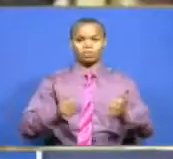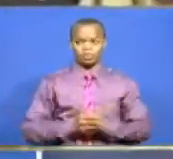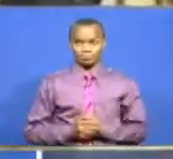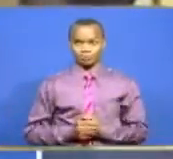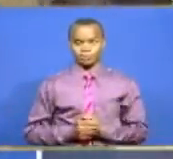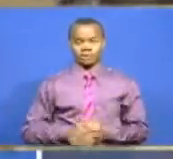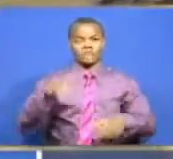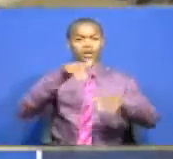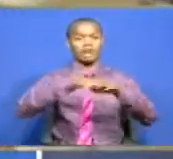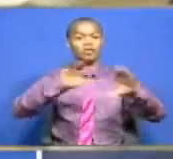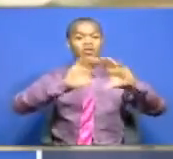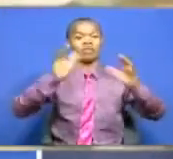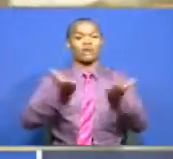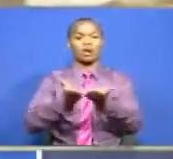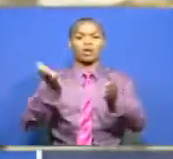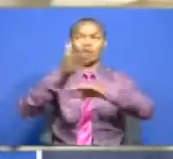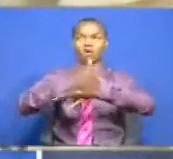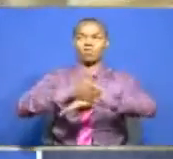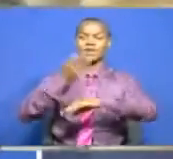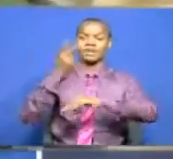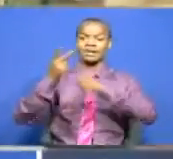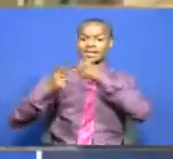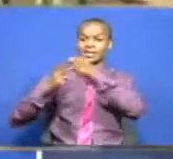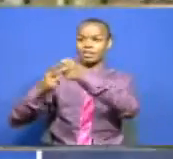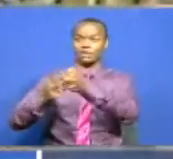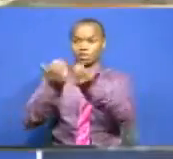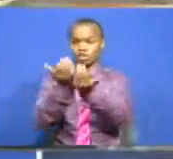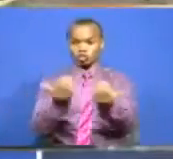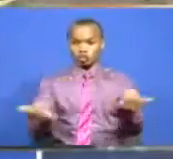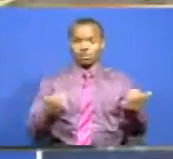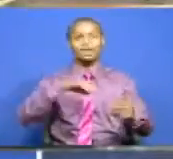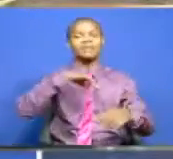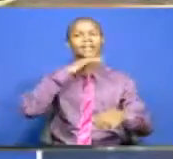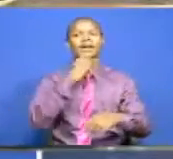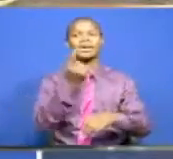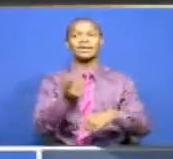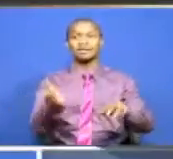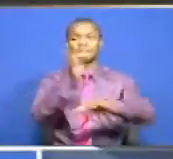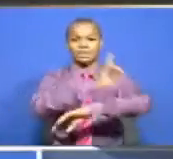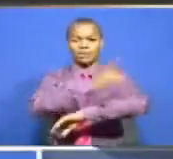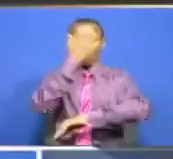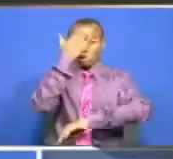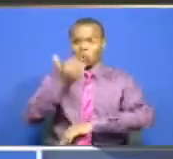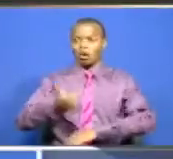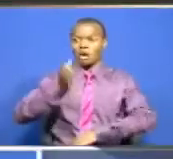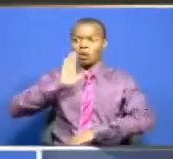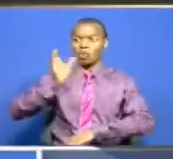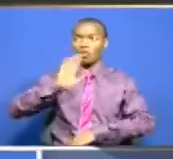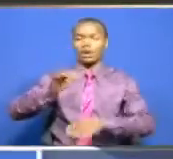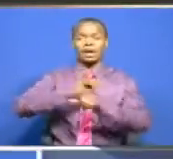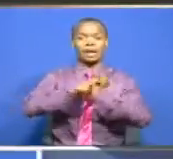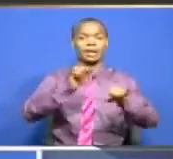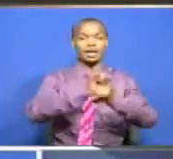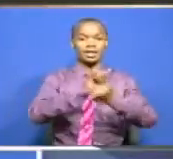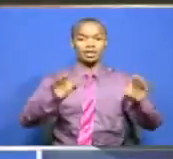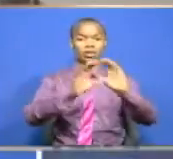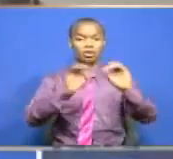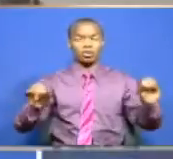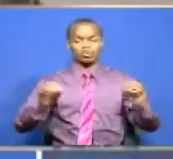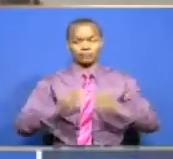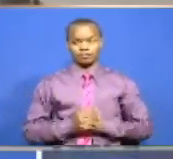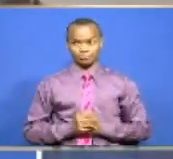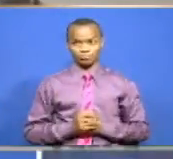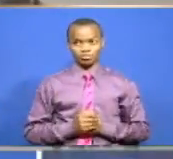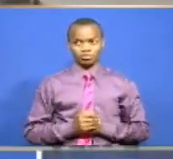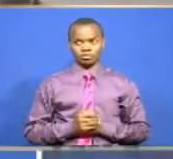Globally, more than 700 children die every day from diseases caused by unsafe water, sanitation and poor hygiene. In